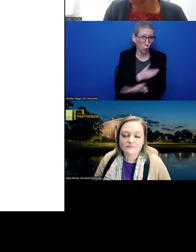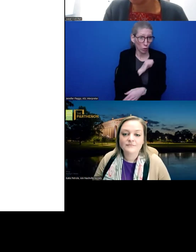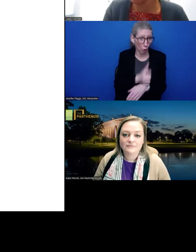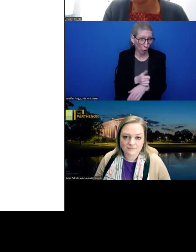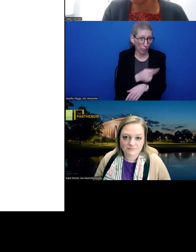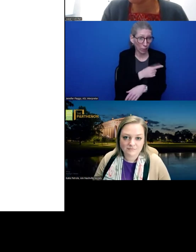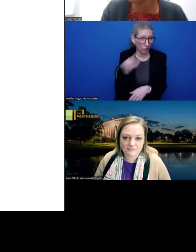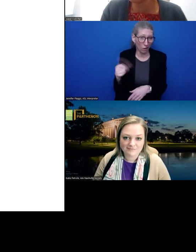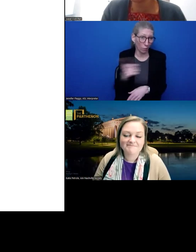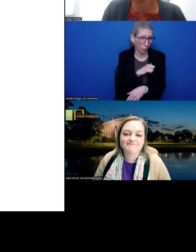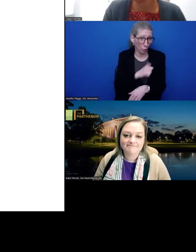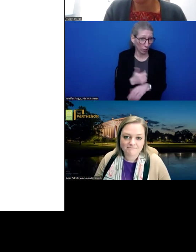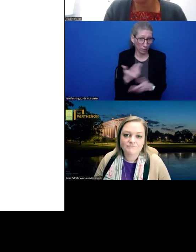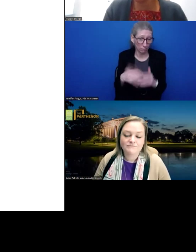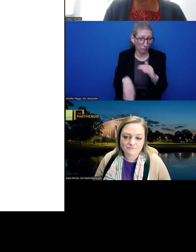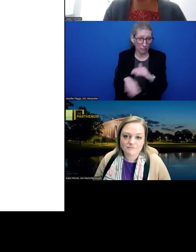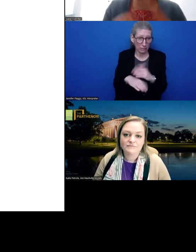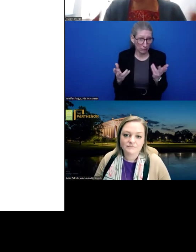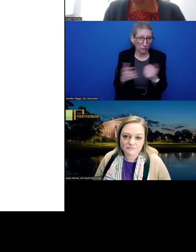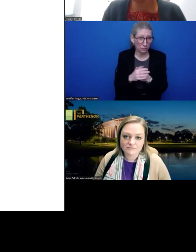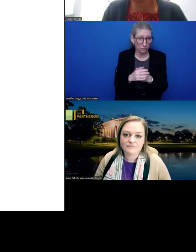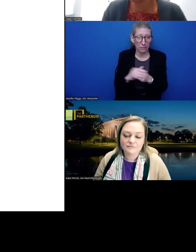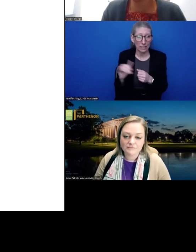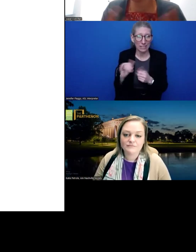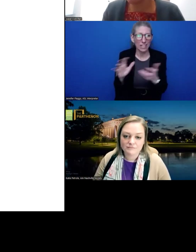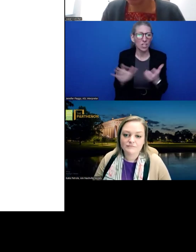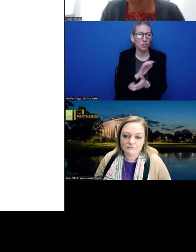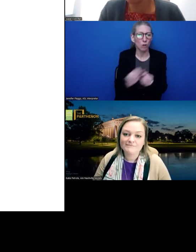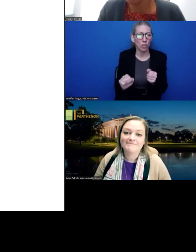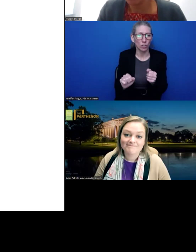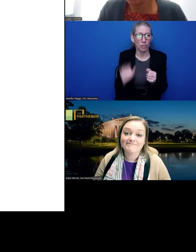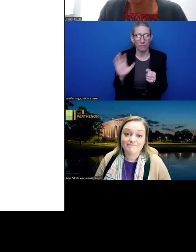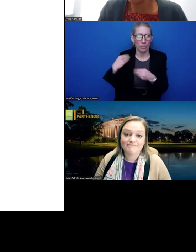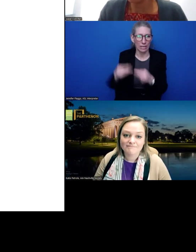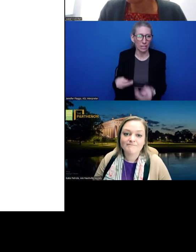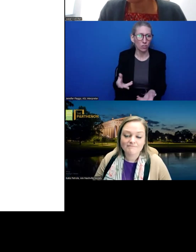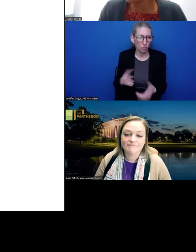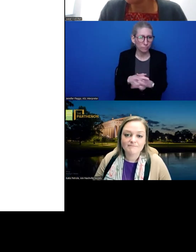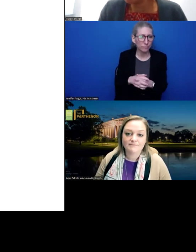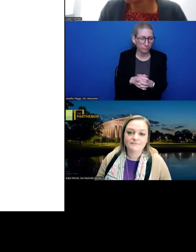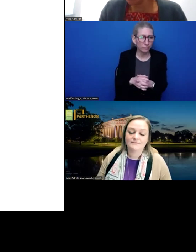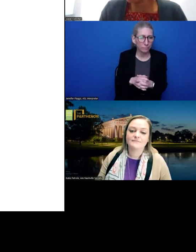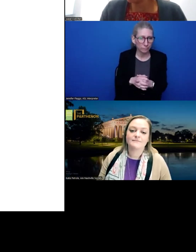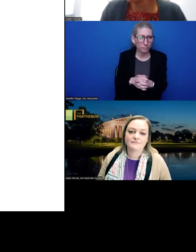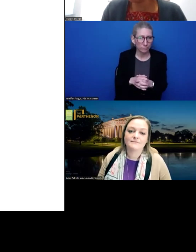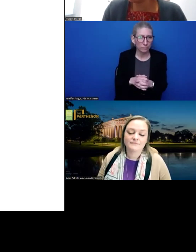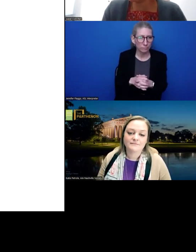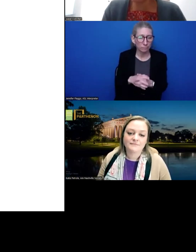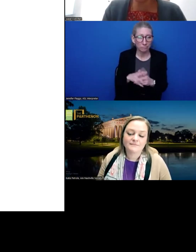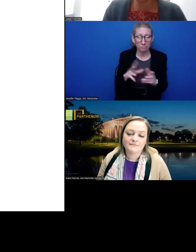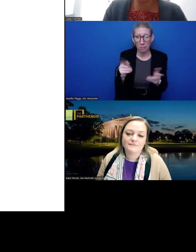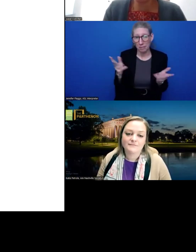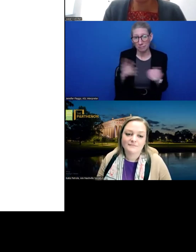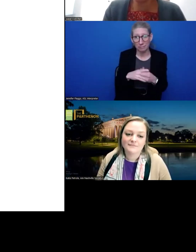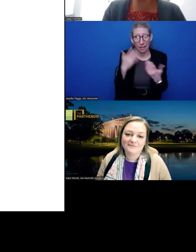other authority. Basically, it's like the destruction of the lineage. But I don't know if, well,